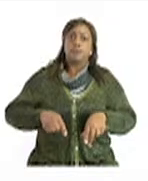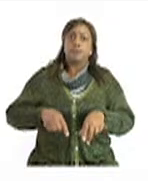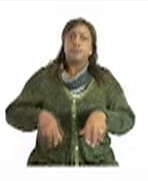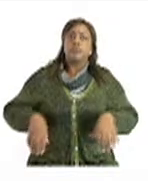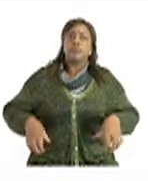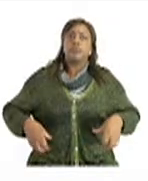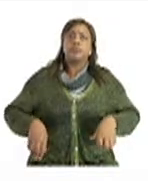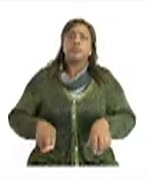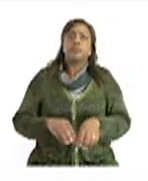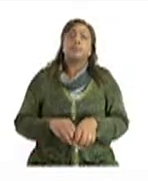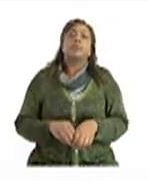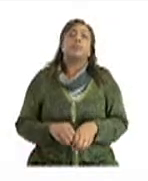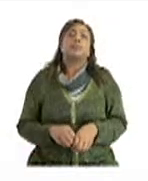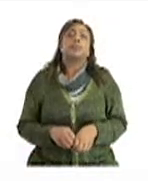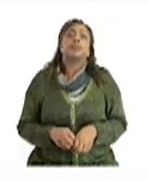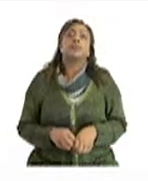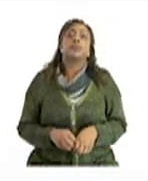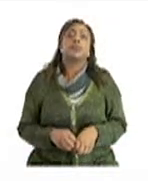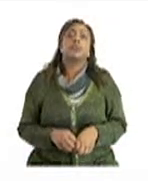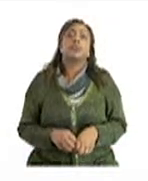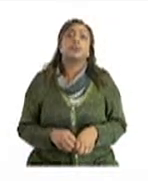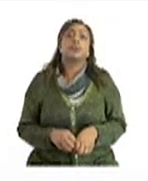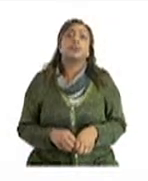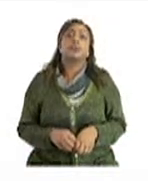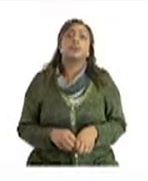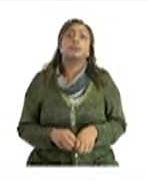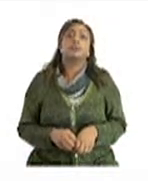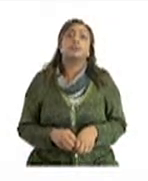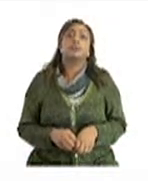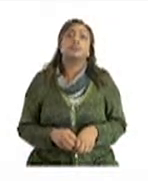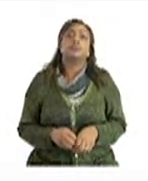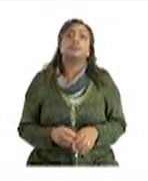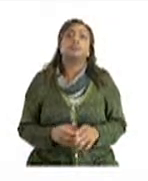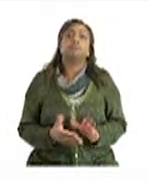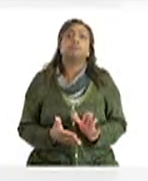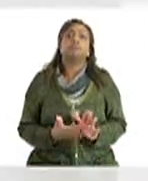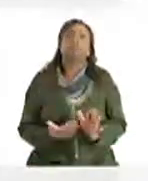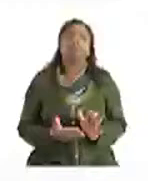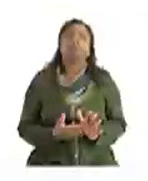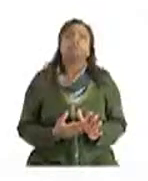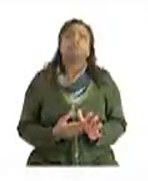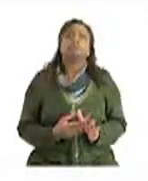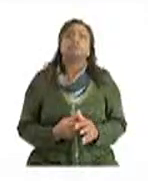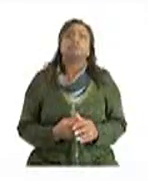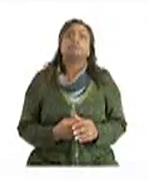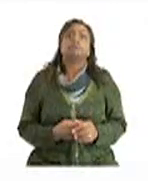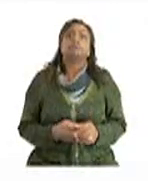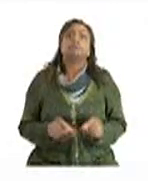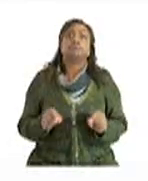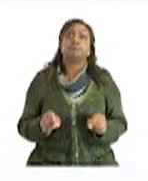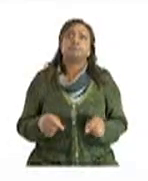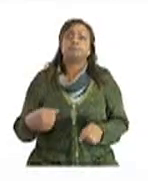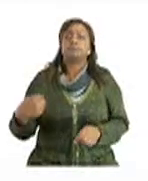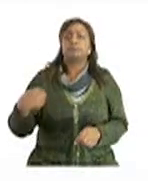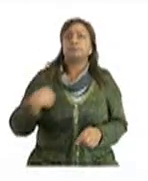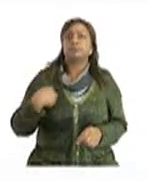Let us now turn over to page 20, where on page